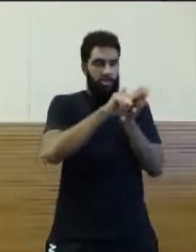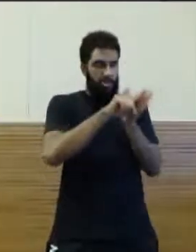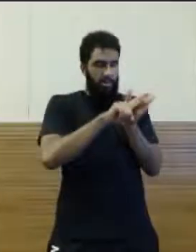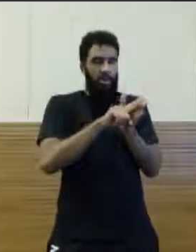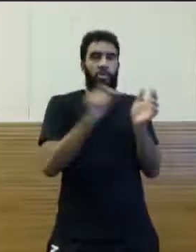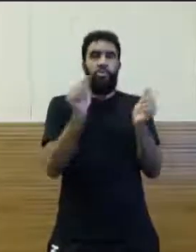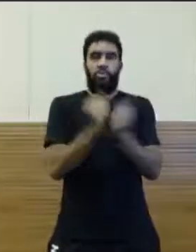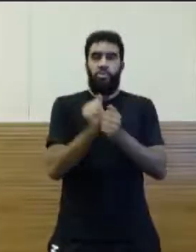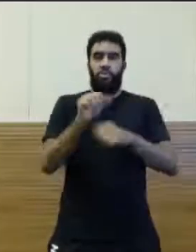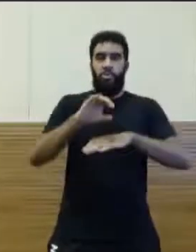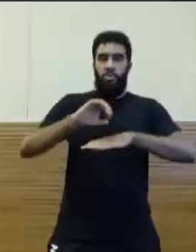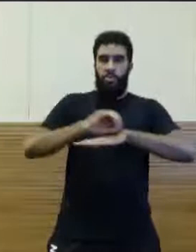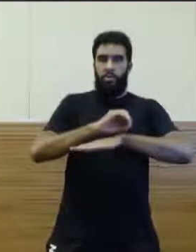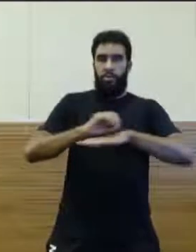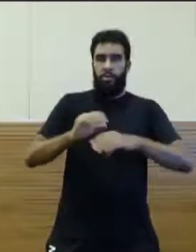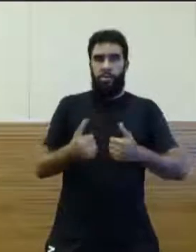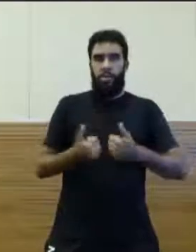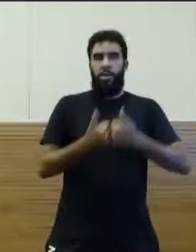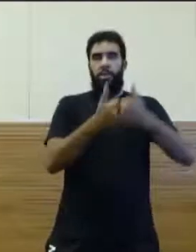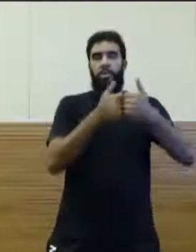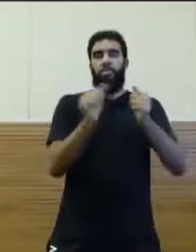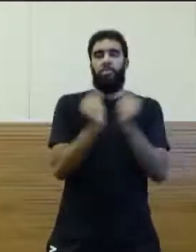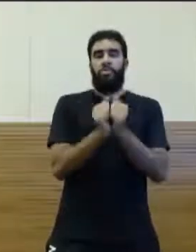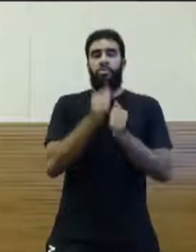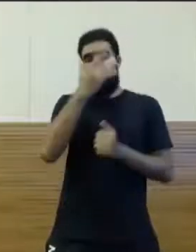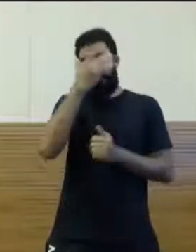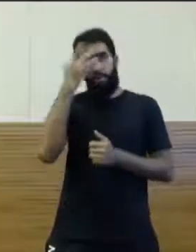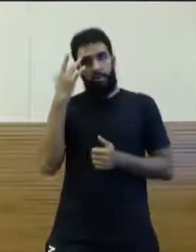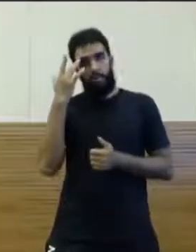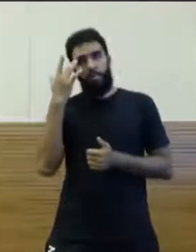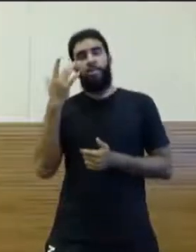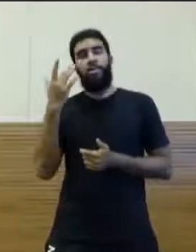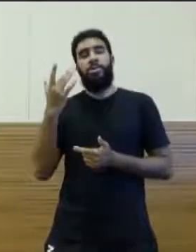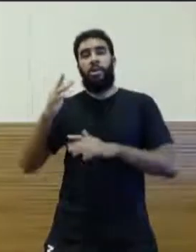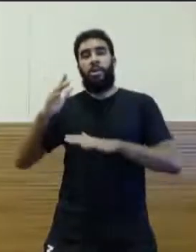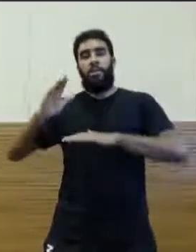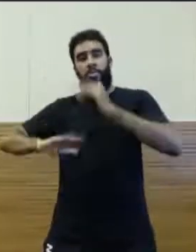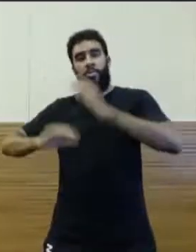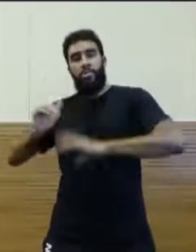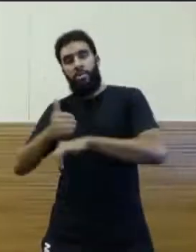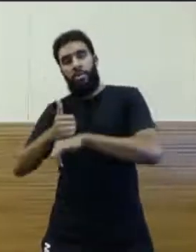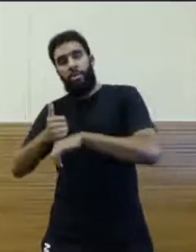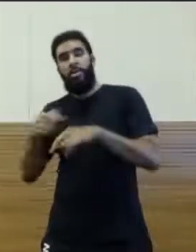of scientific evidence, and with workshops supported by specialists